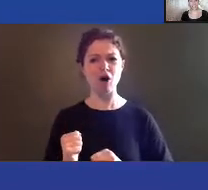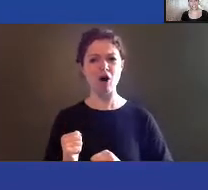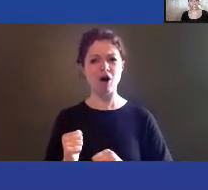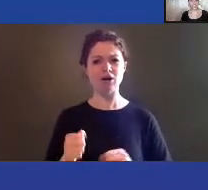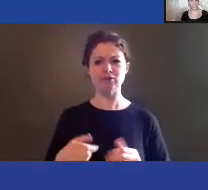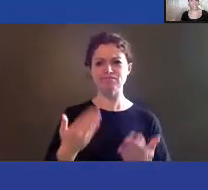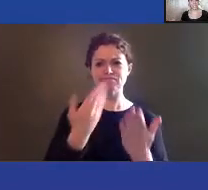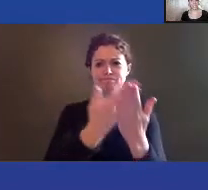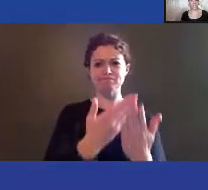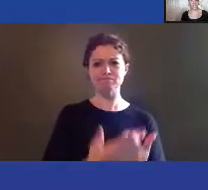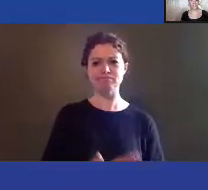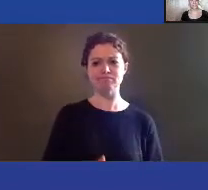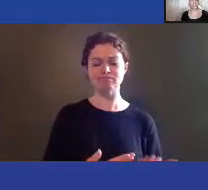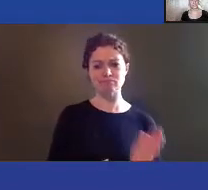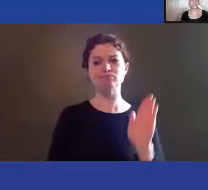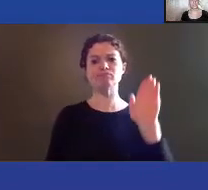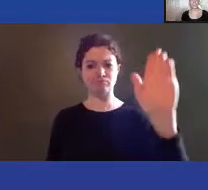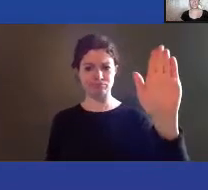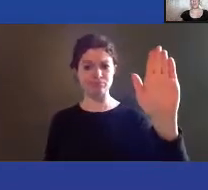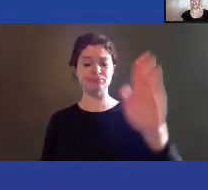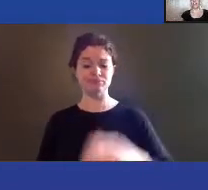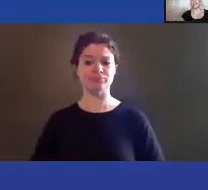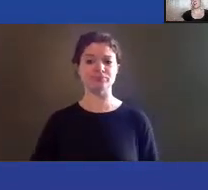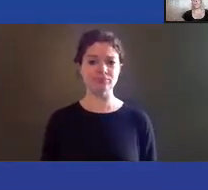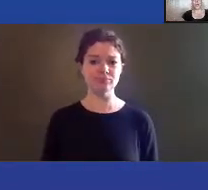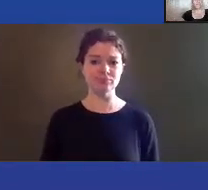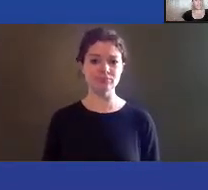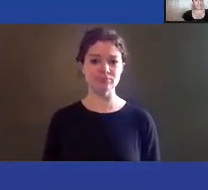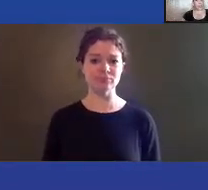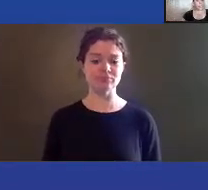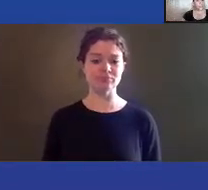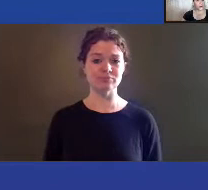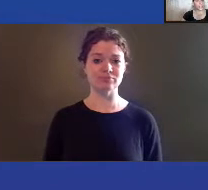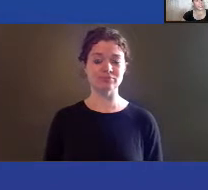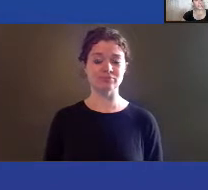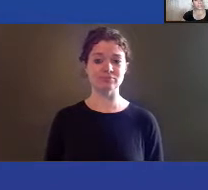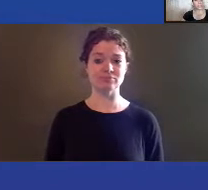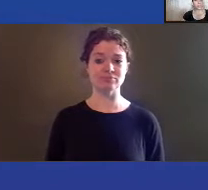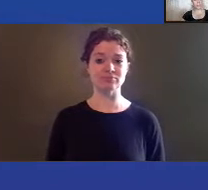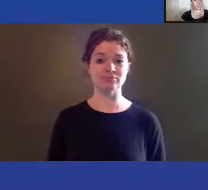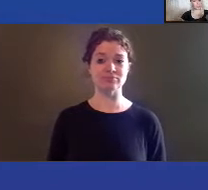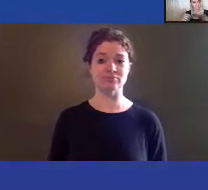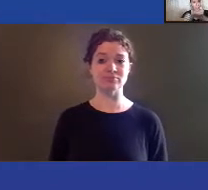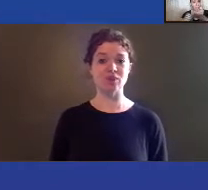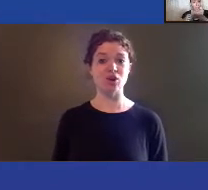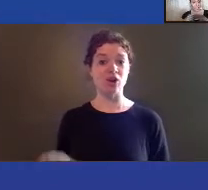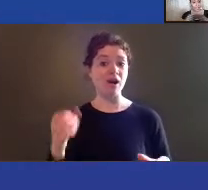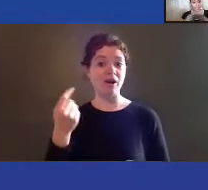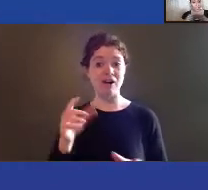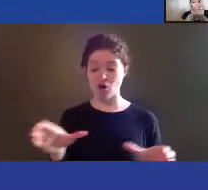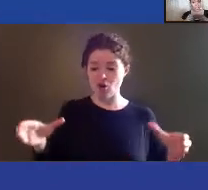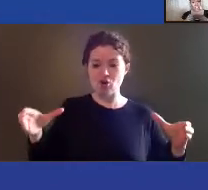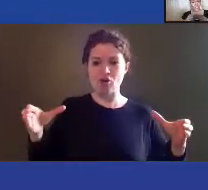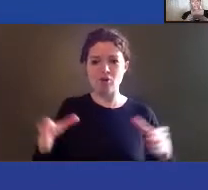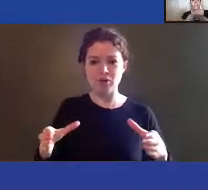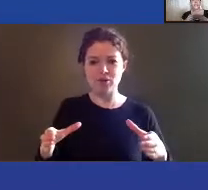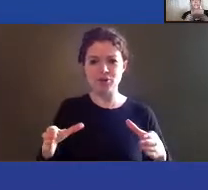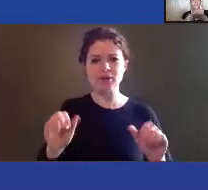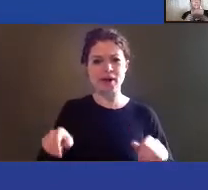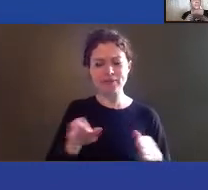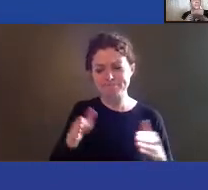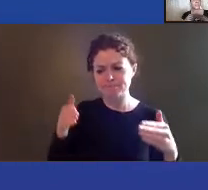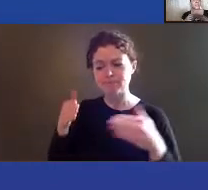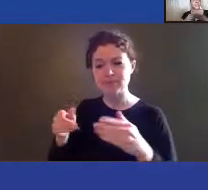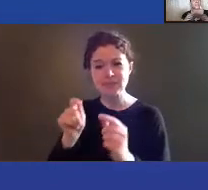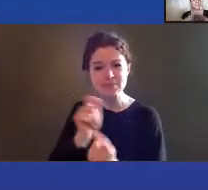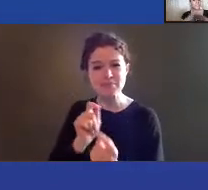divergent asks to legislators. I find that often coalitions form around specific pieces of legislation so